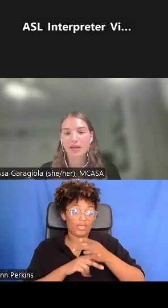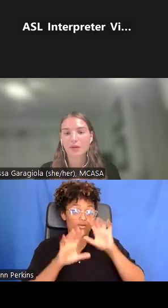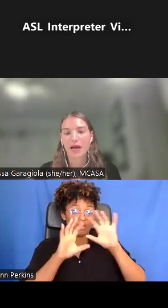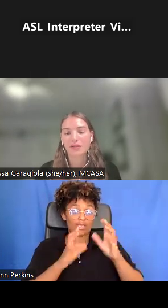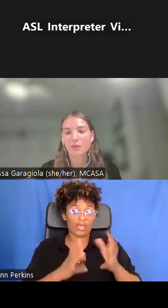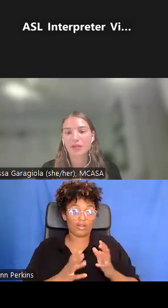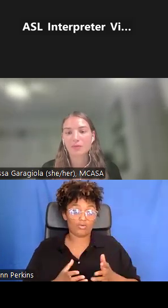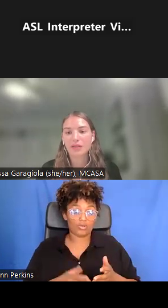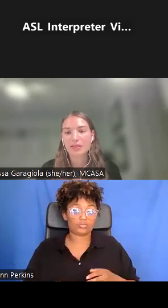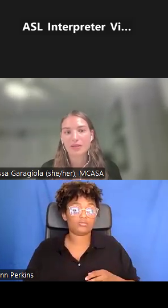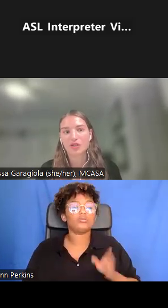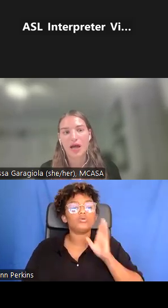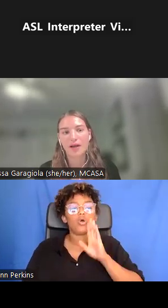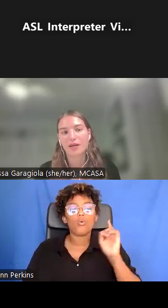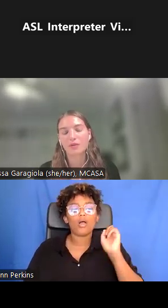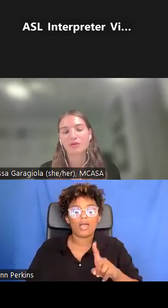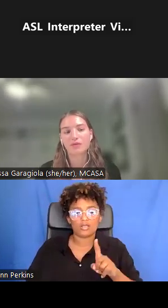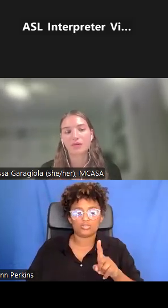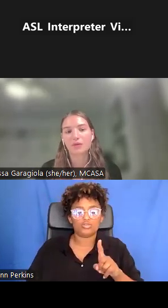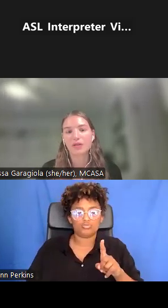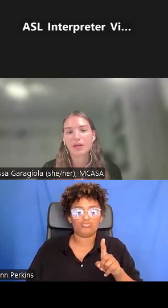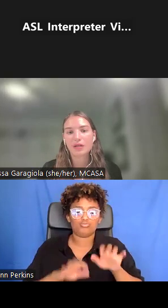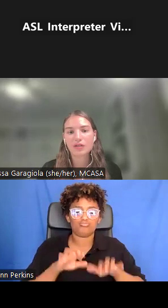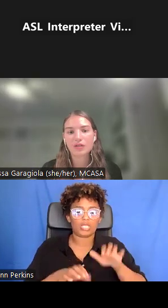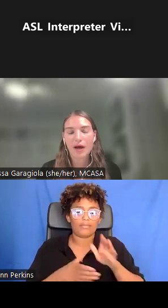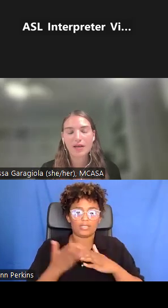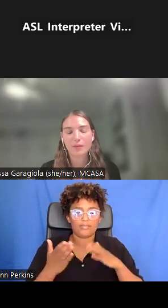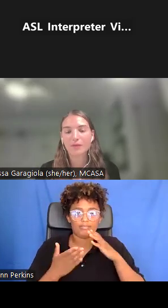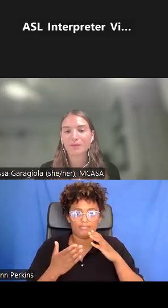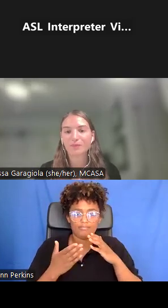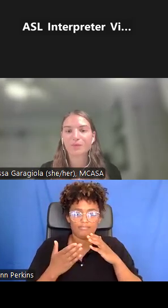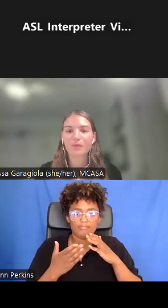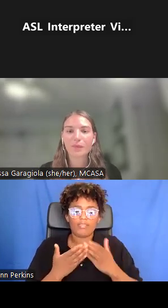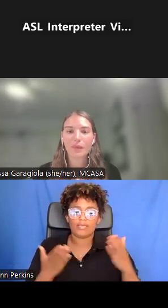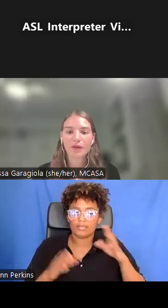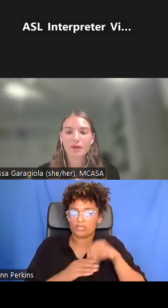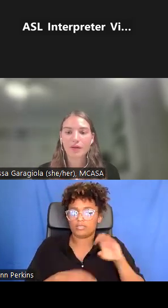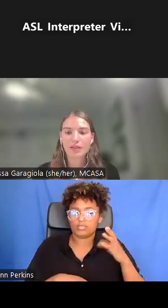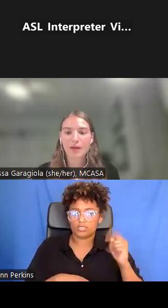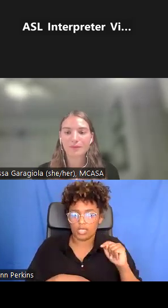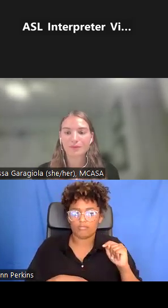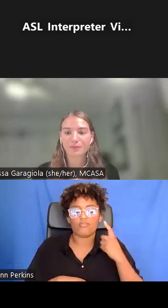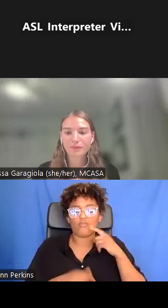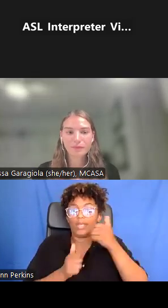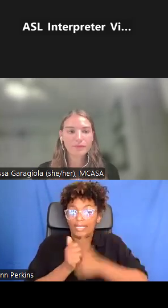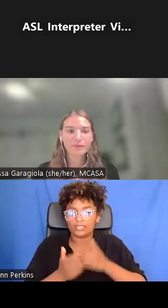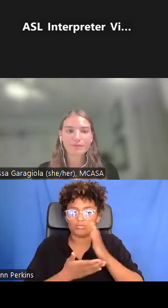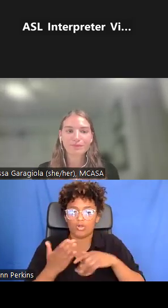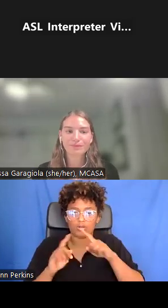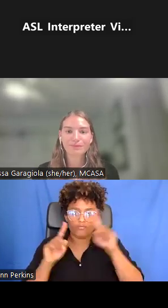of slides, we're going to ask you to put some things in the chat as we move through each pie segment. Next slide.